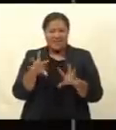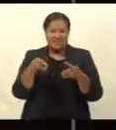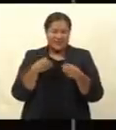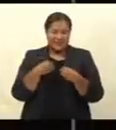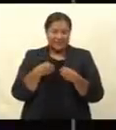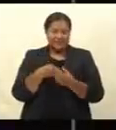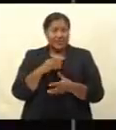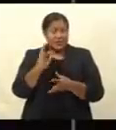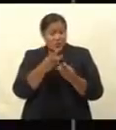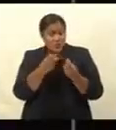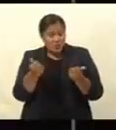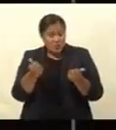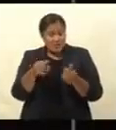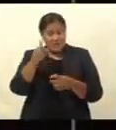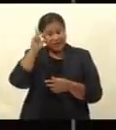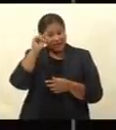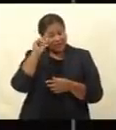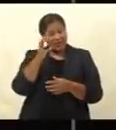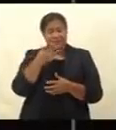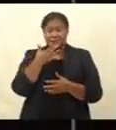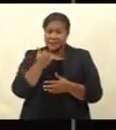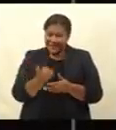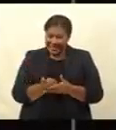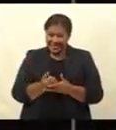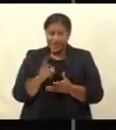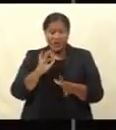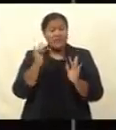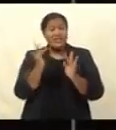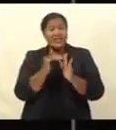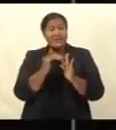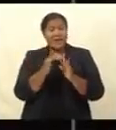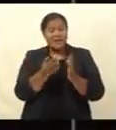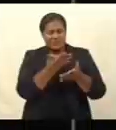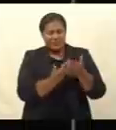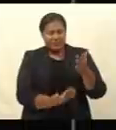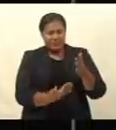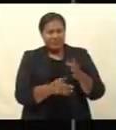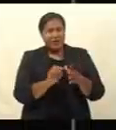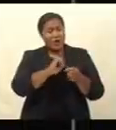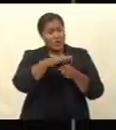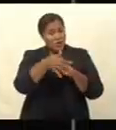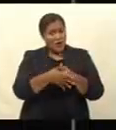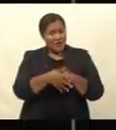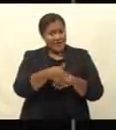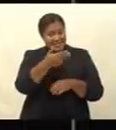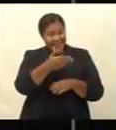issue, Fijians are alternatively requested to email their details to